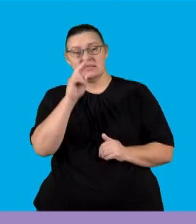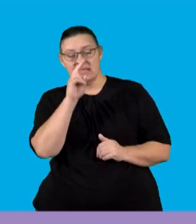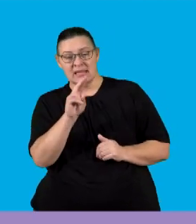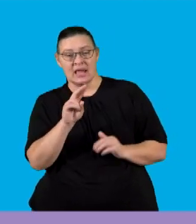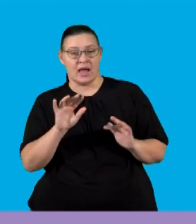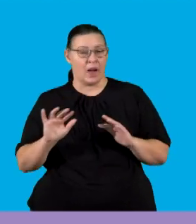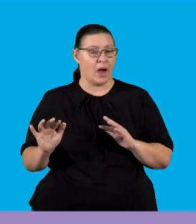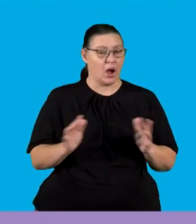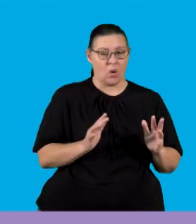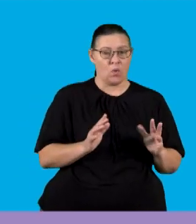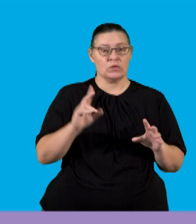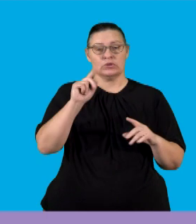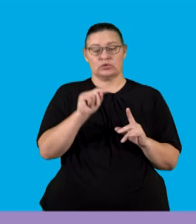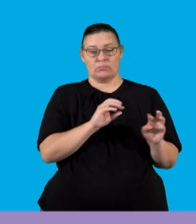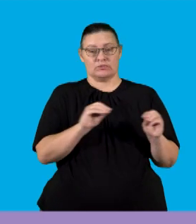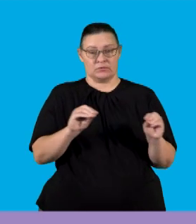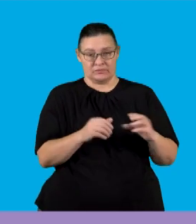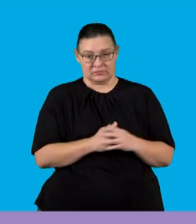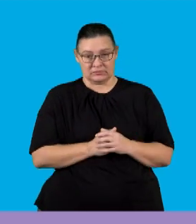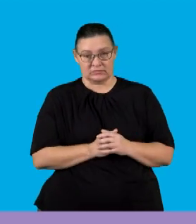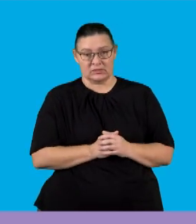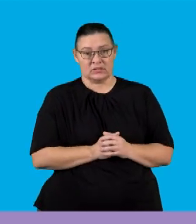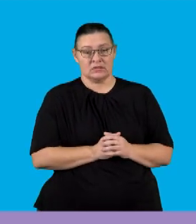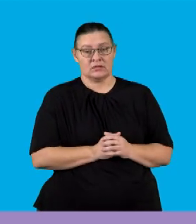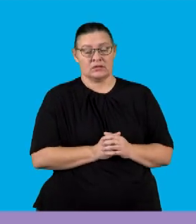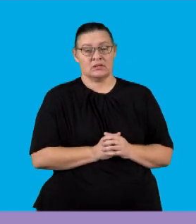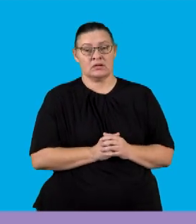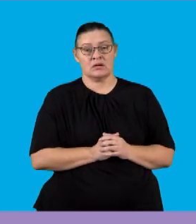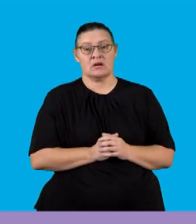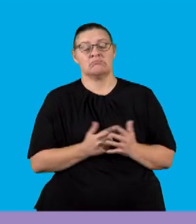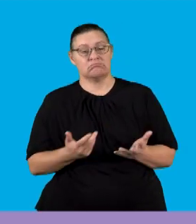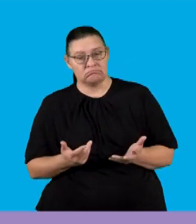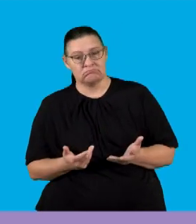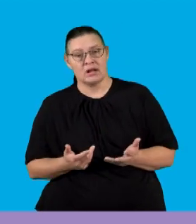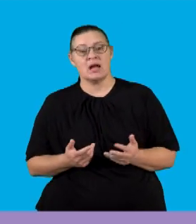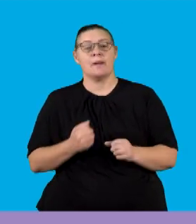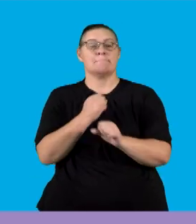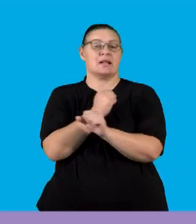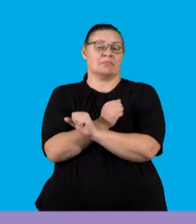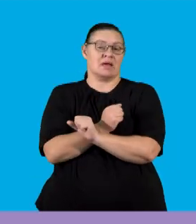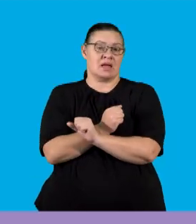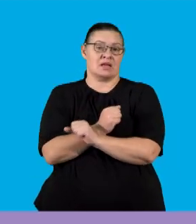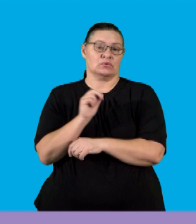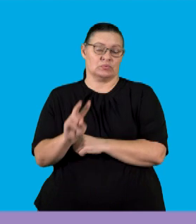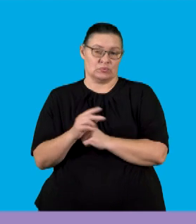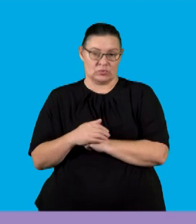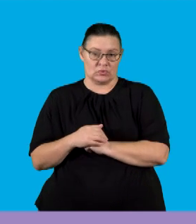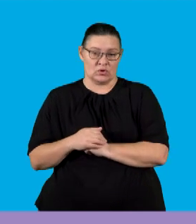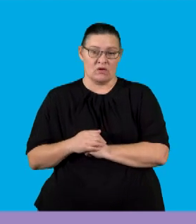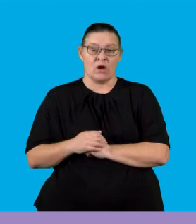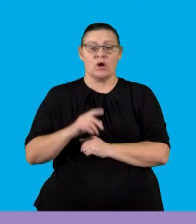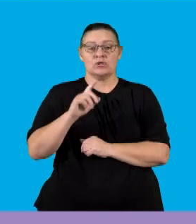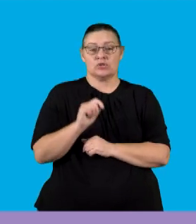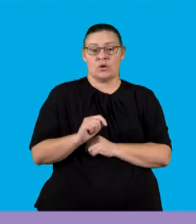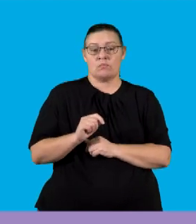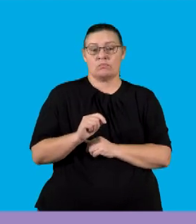by 2. From term 2 to term 4, we are multiplying by 2. This means this is the constant ratio because even from